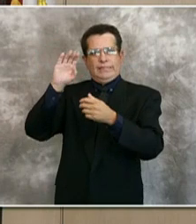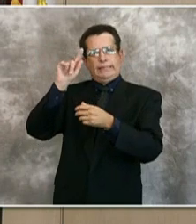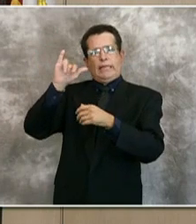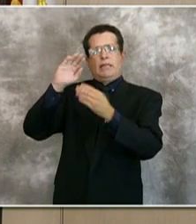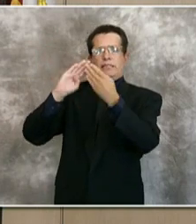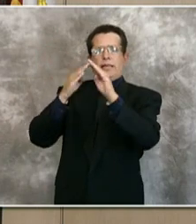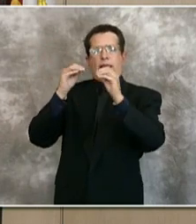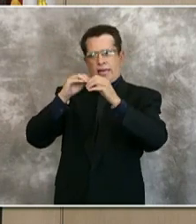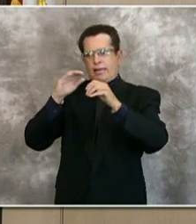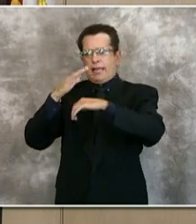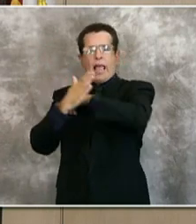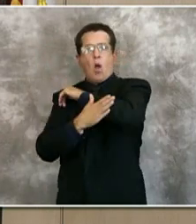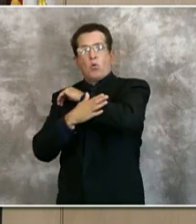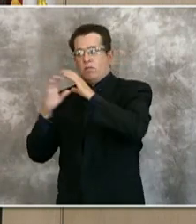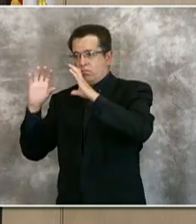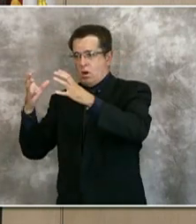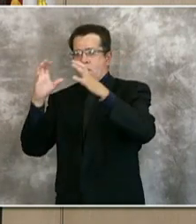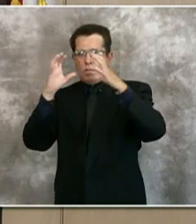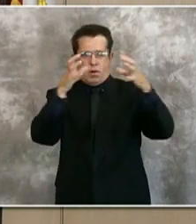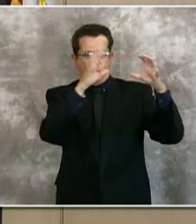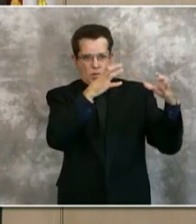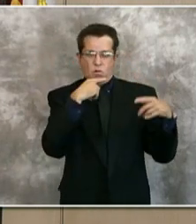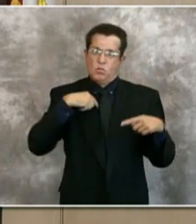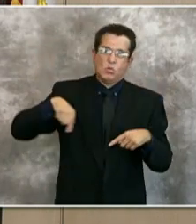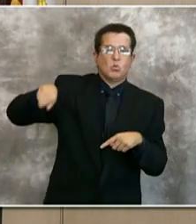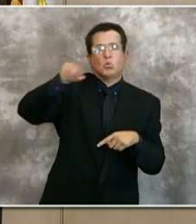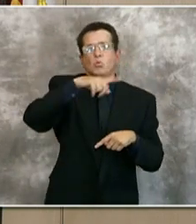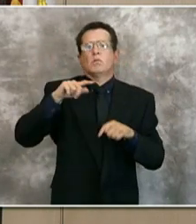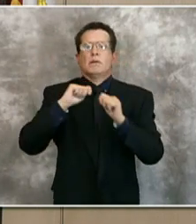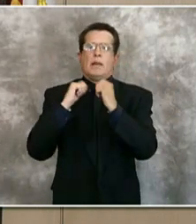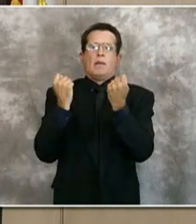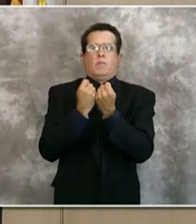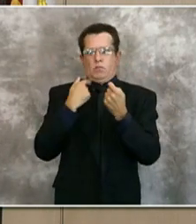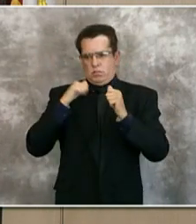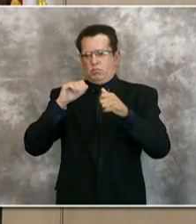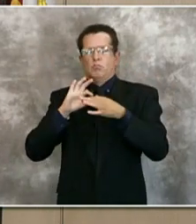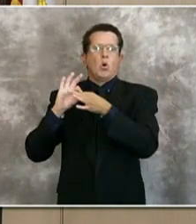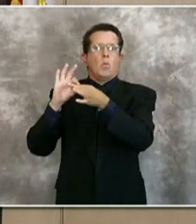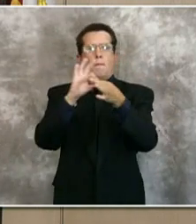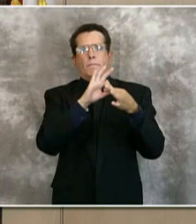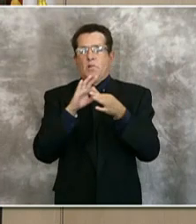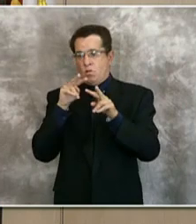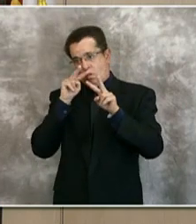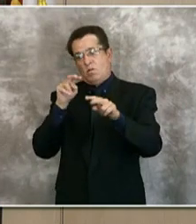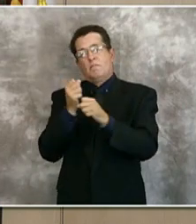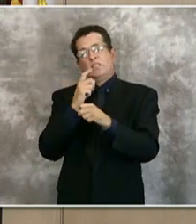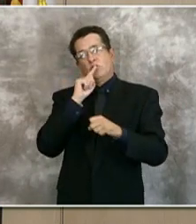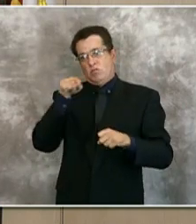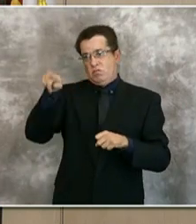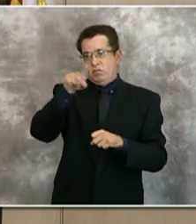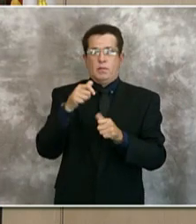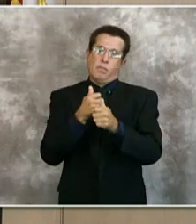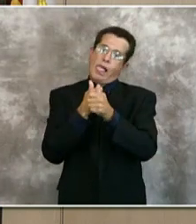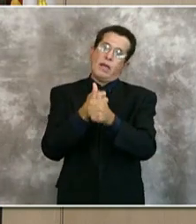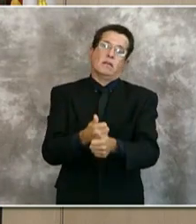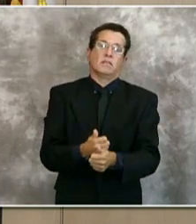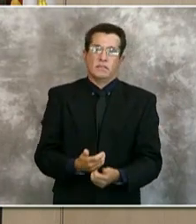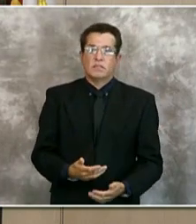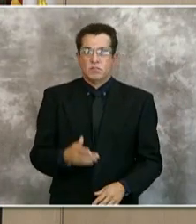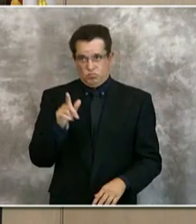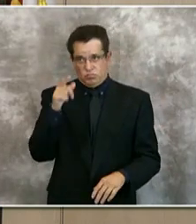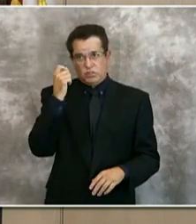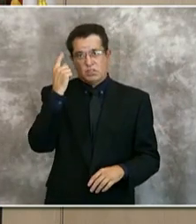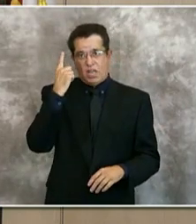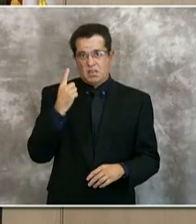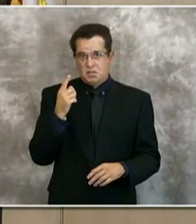jurisdictions throughout the county so that we can, as a team, look at compliance issues. Does that help to understand where